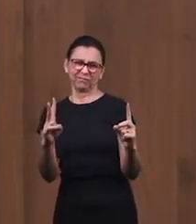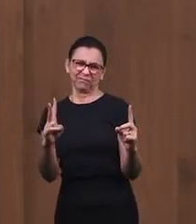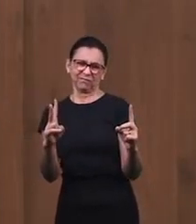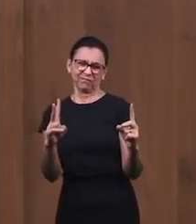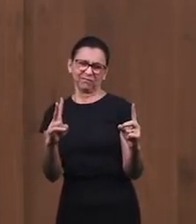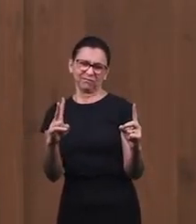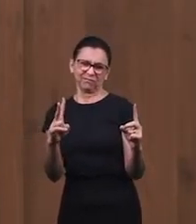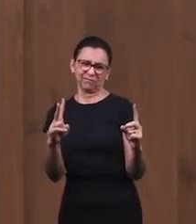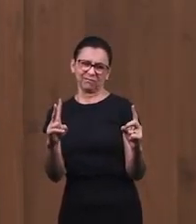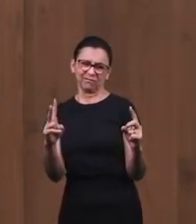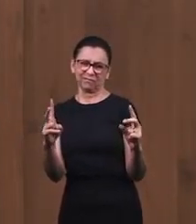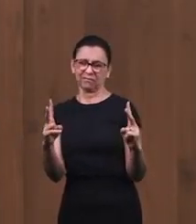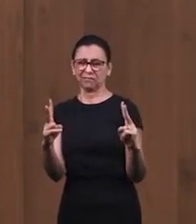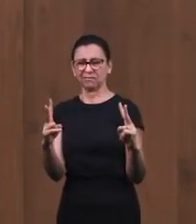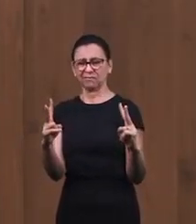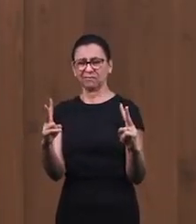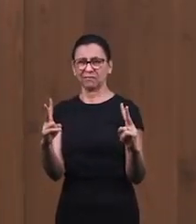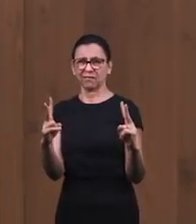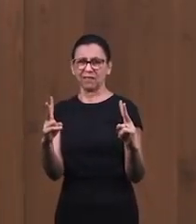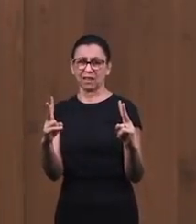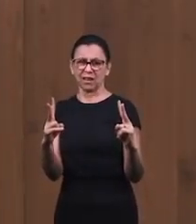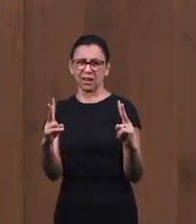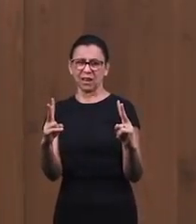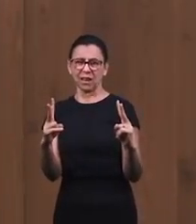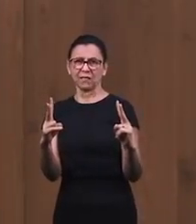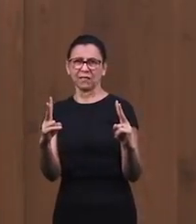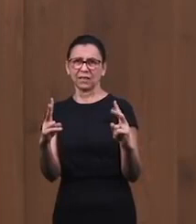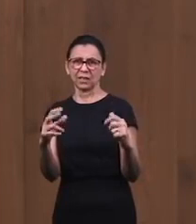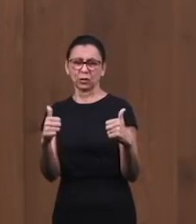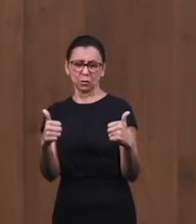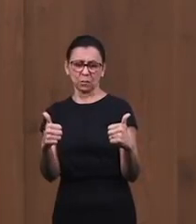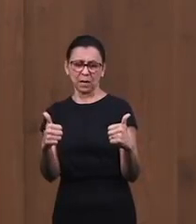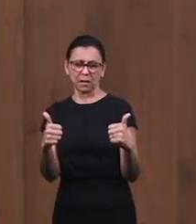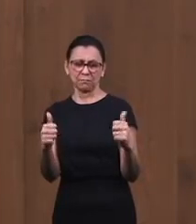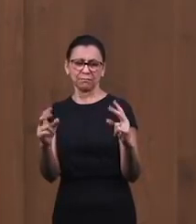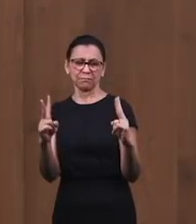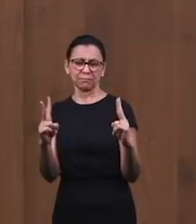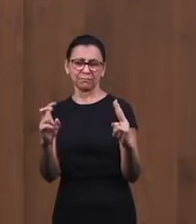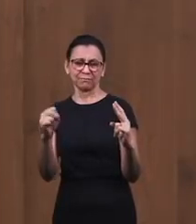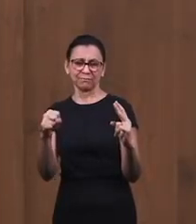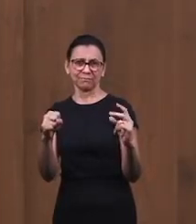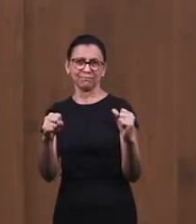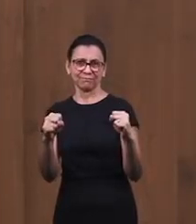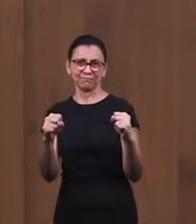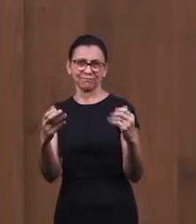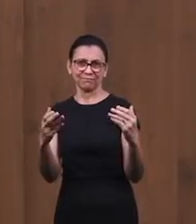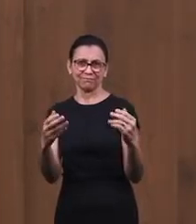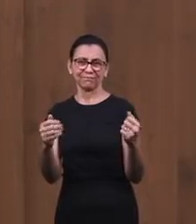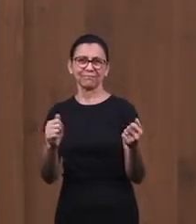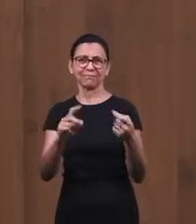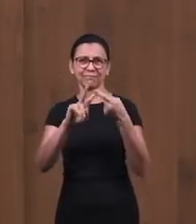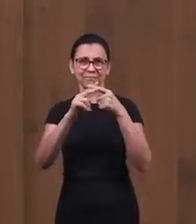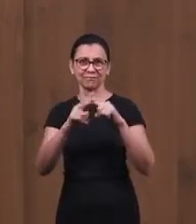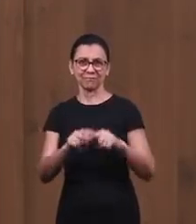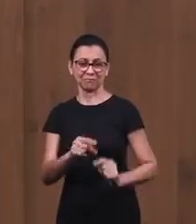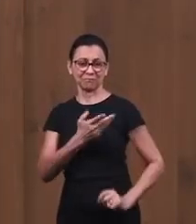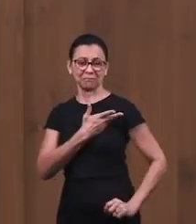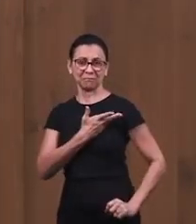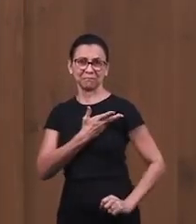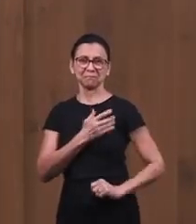and says, look, it's not like that. And they restore the friendship. So today we will talk about the